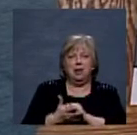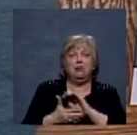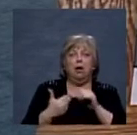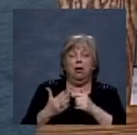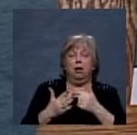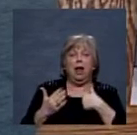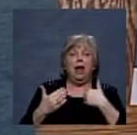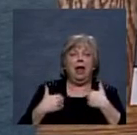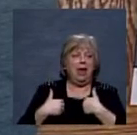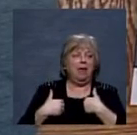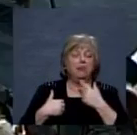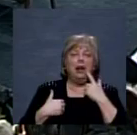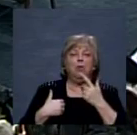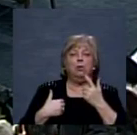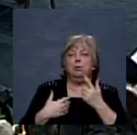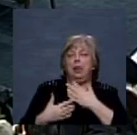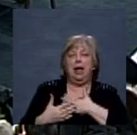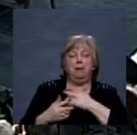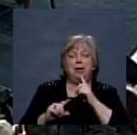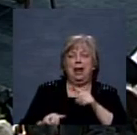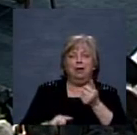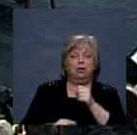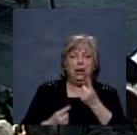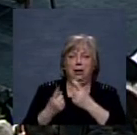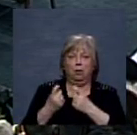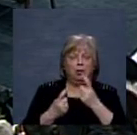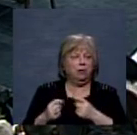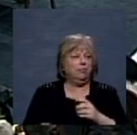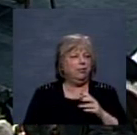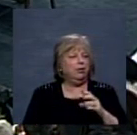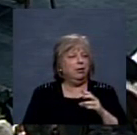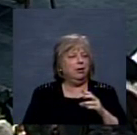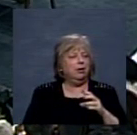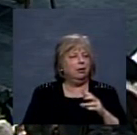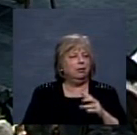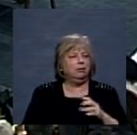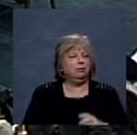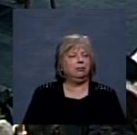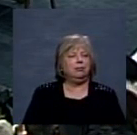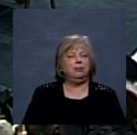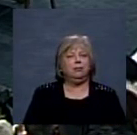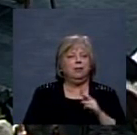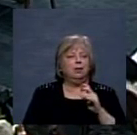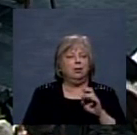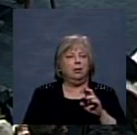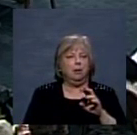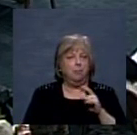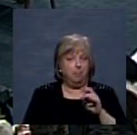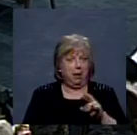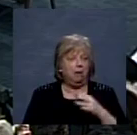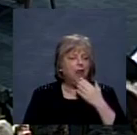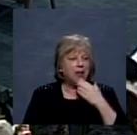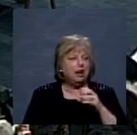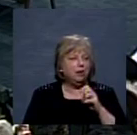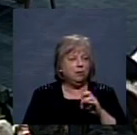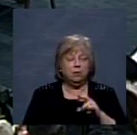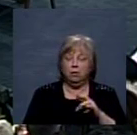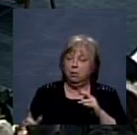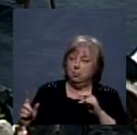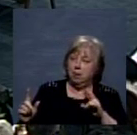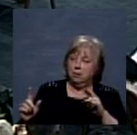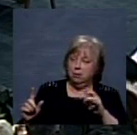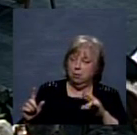I have, and I'll entertain any questions from the board. Thank you, sir. Mr. Moore, do you want to